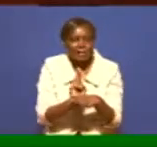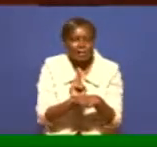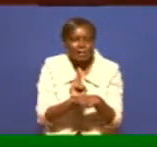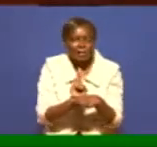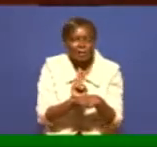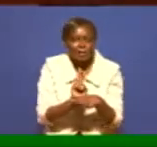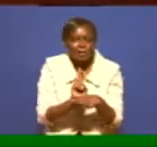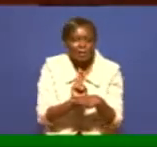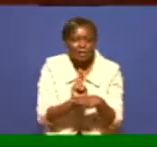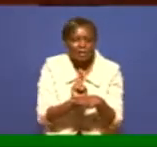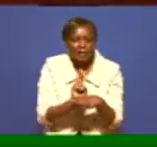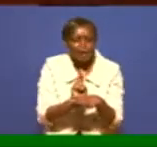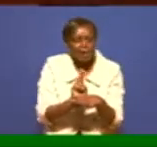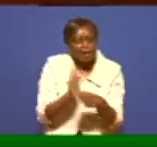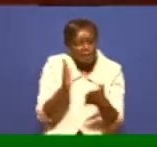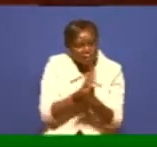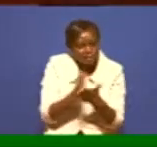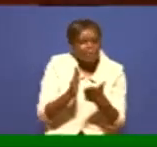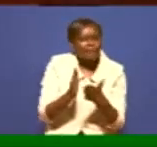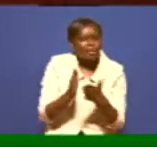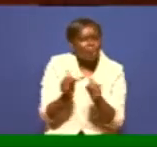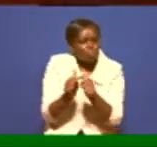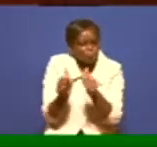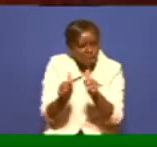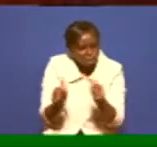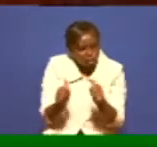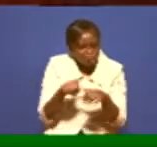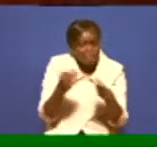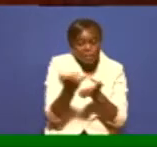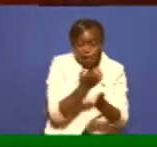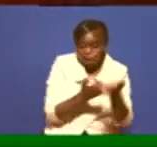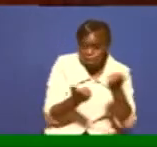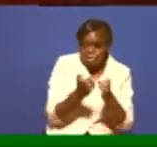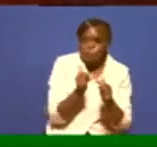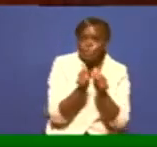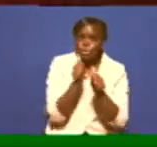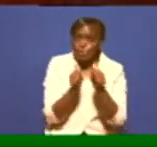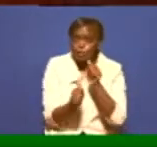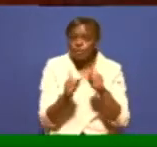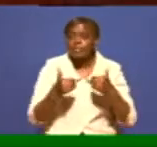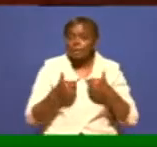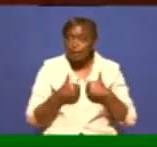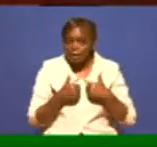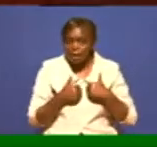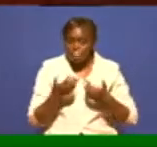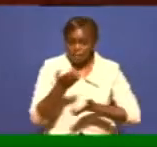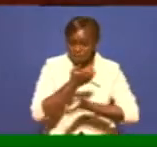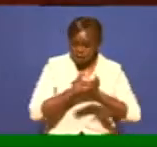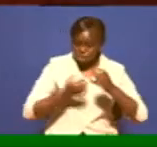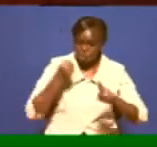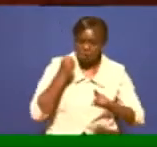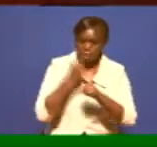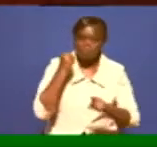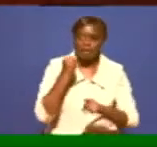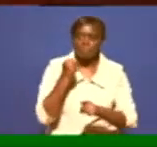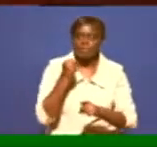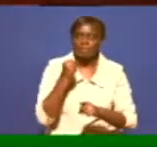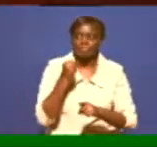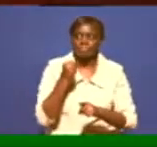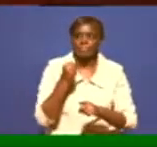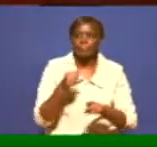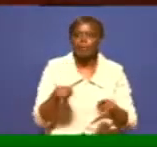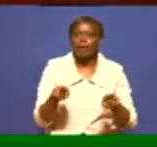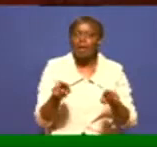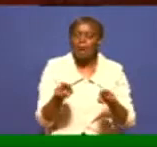in productive sectors of the economy, which have high economic impact, and a country